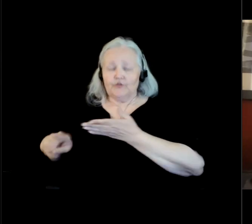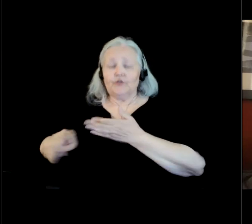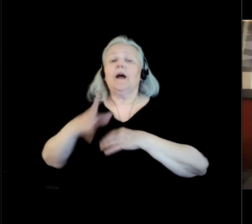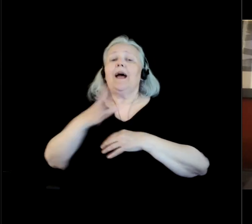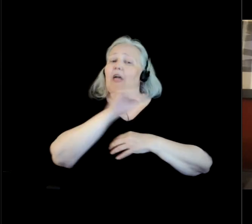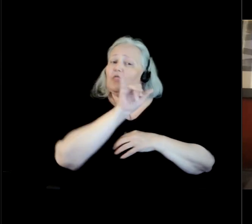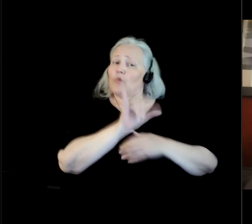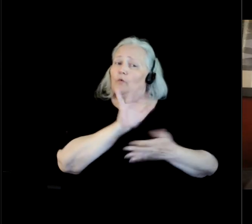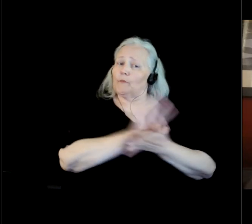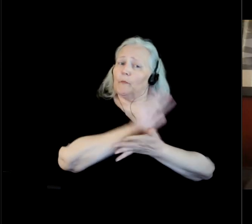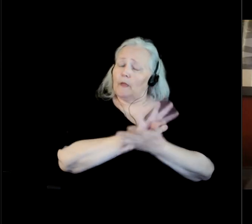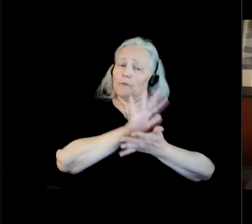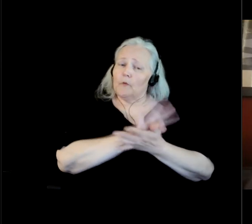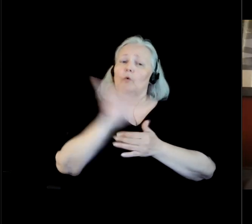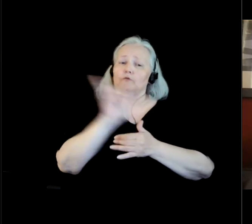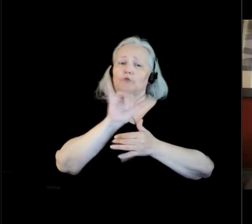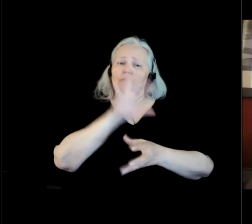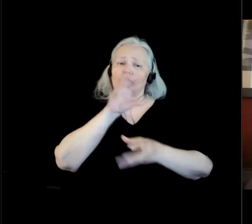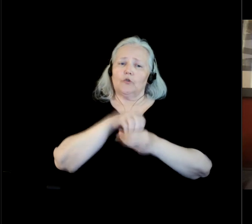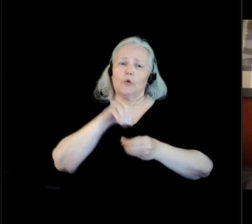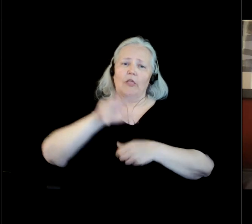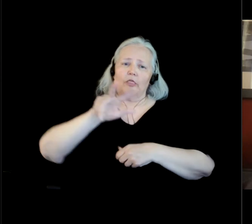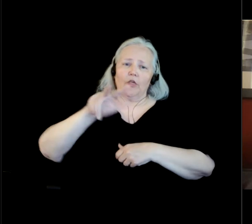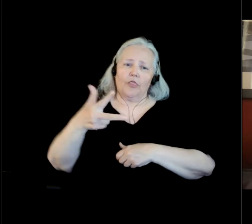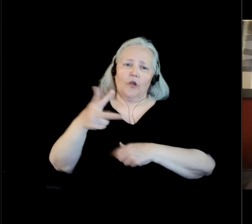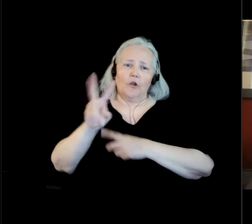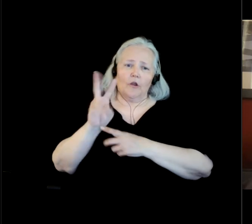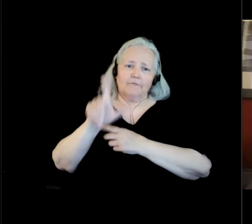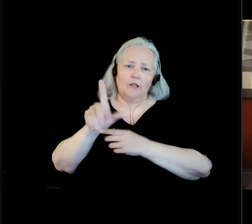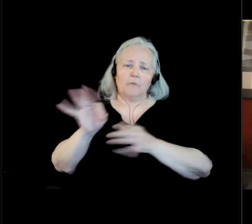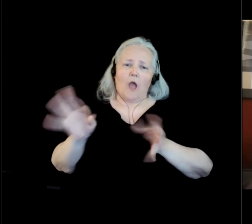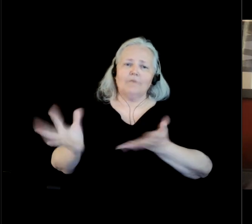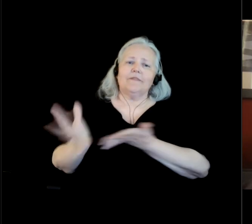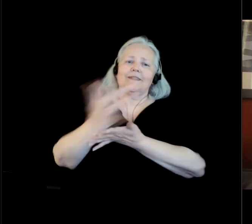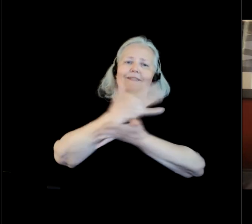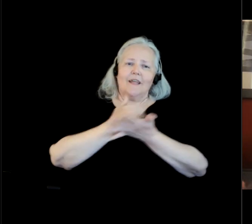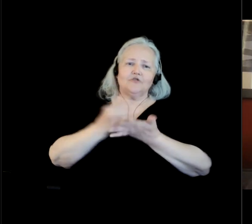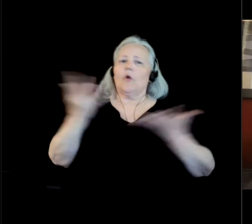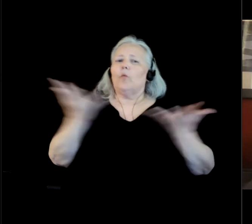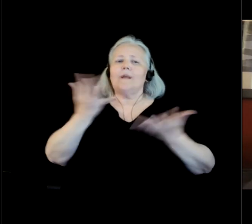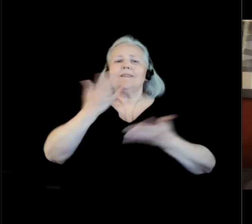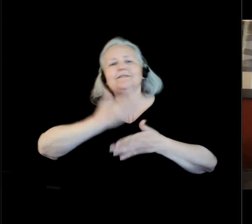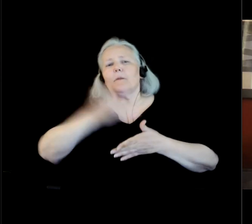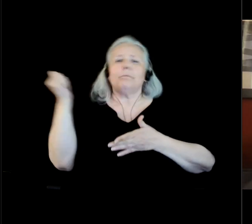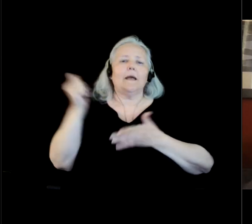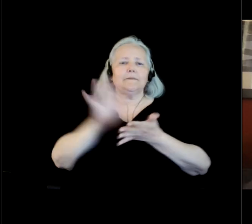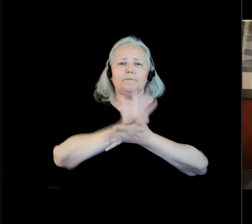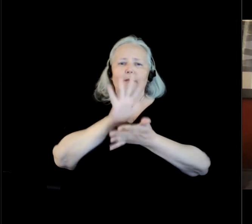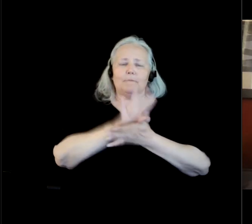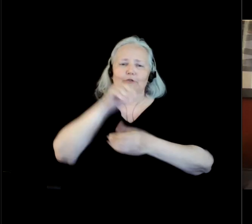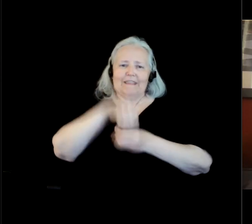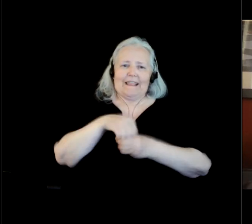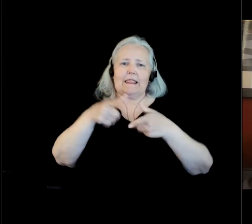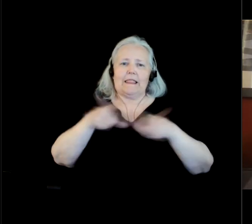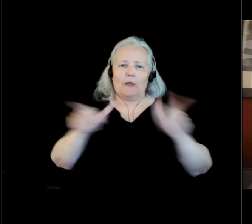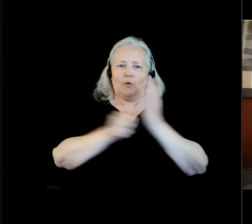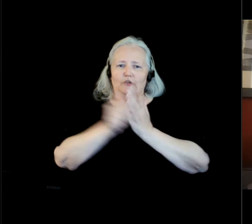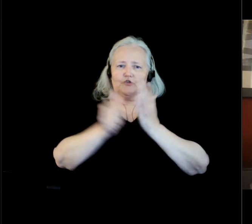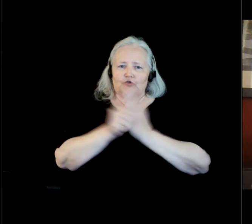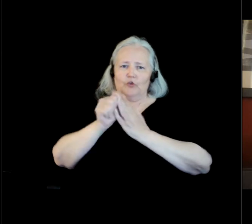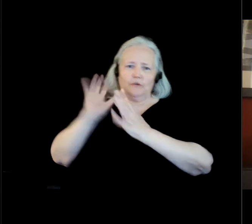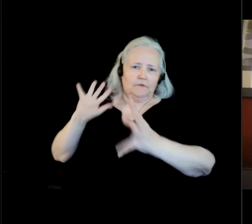the third volume of the anthology of the best papers of Language over the past 90 years that the journal